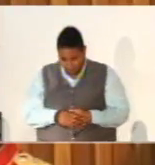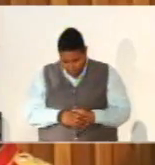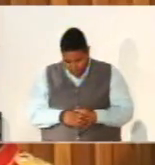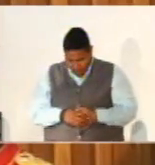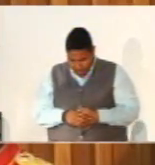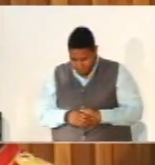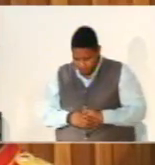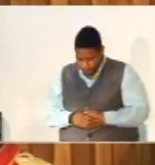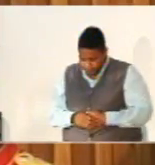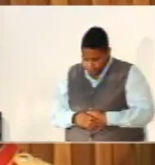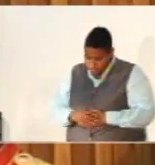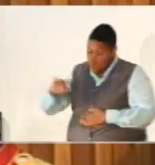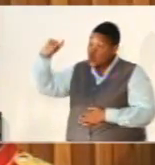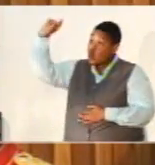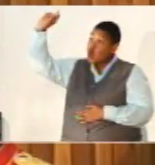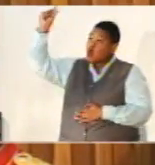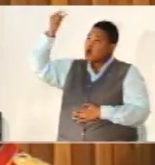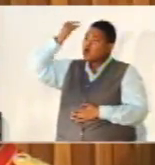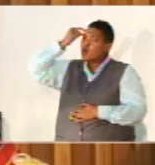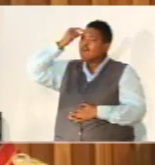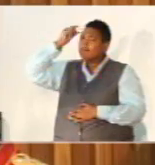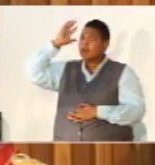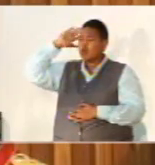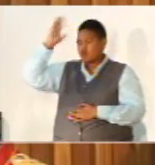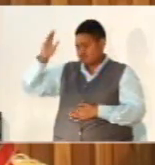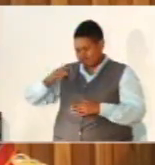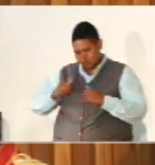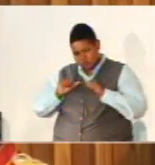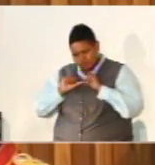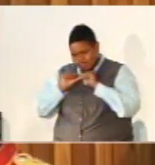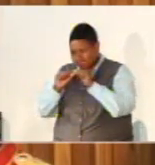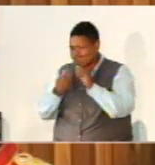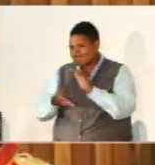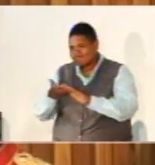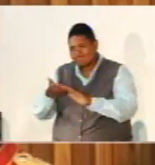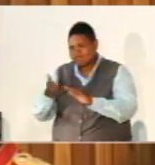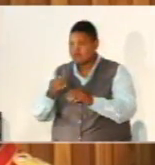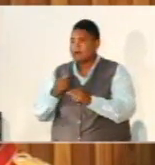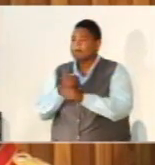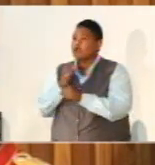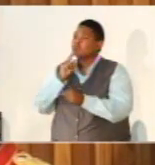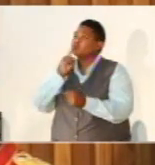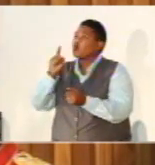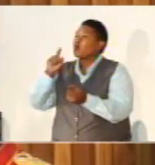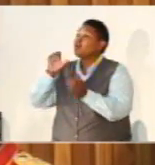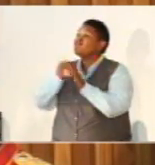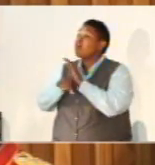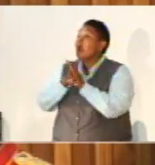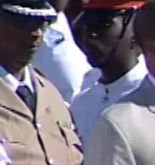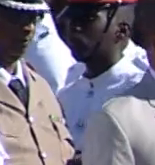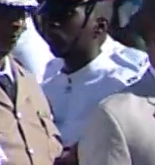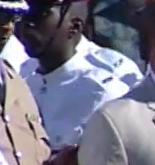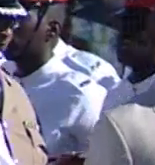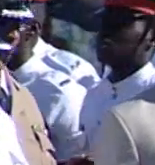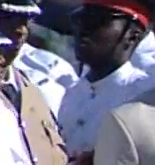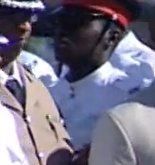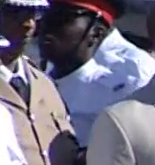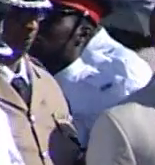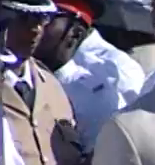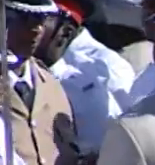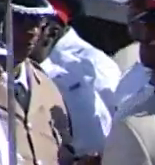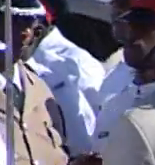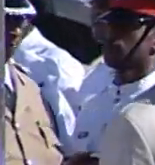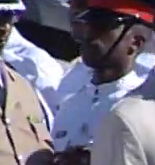The government will be unrelenting in its efforts to reduce crime and build safer communities. This year,